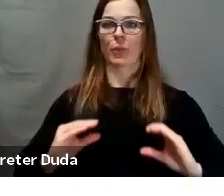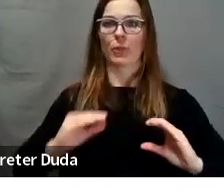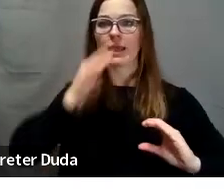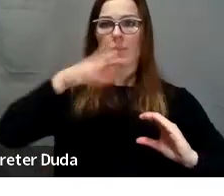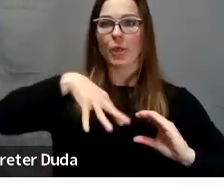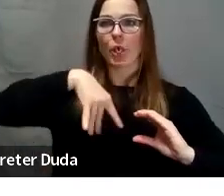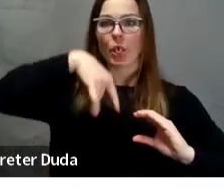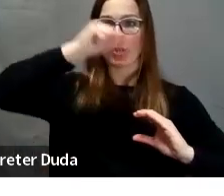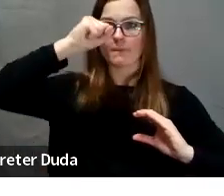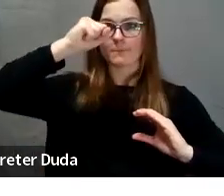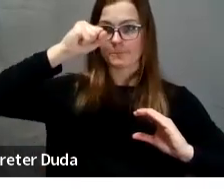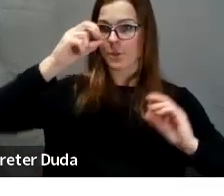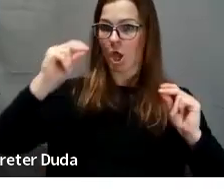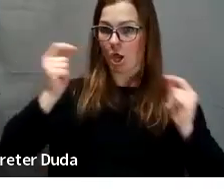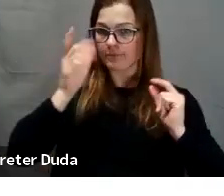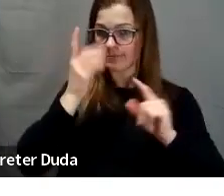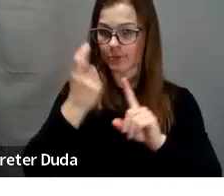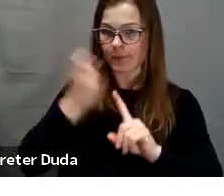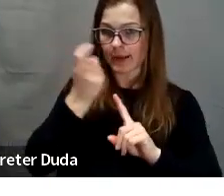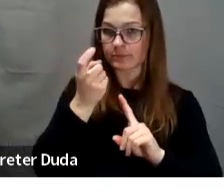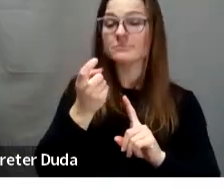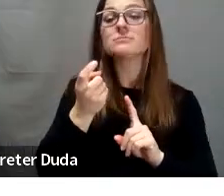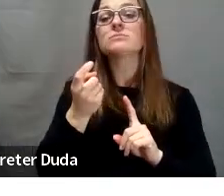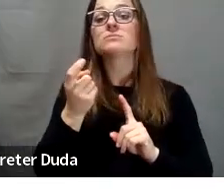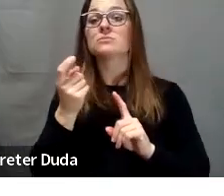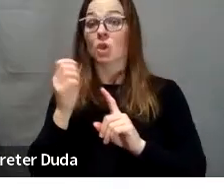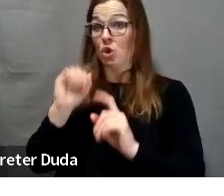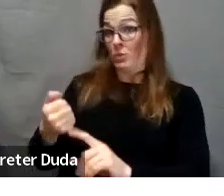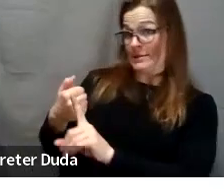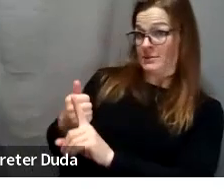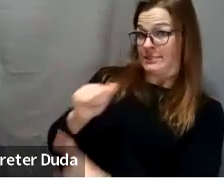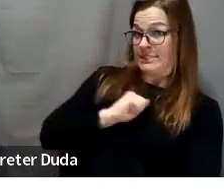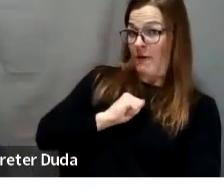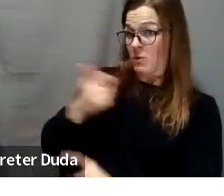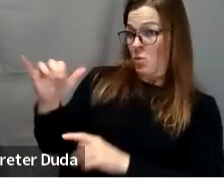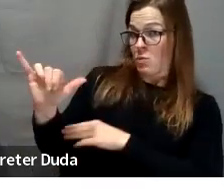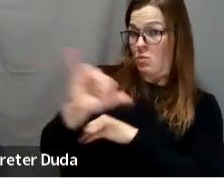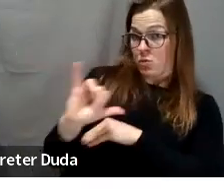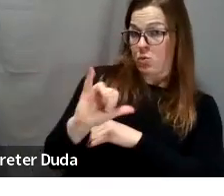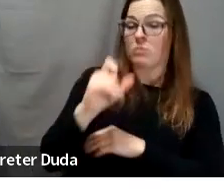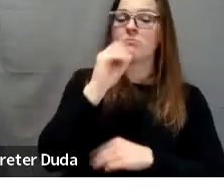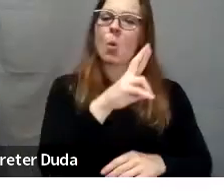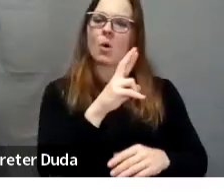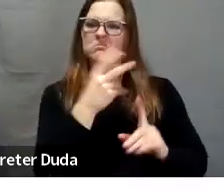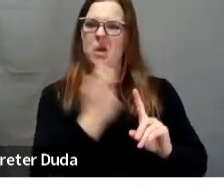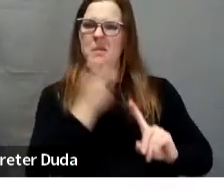You can water it yourself, or you can set it to go at certain intervals. So lots of things coming out with these